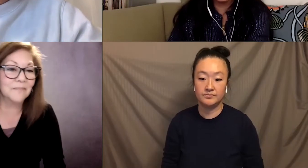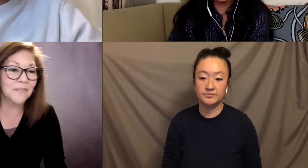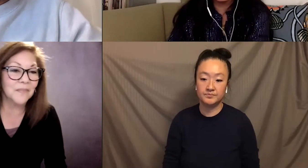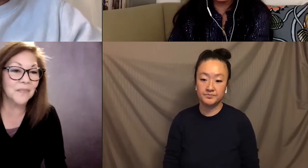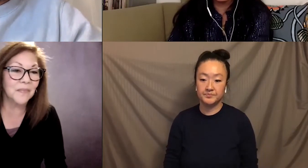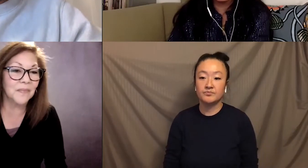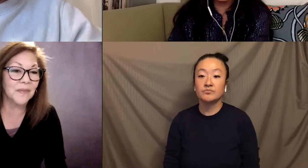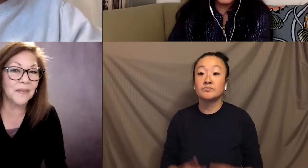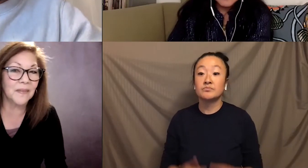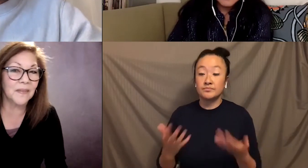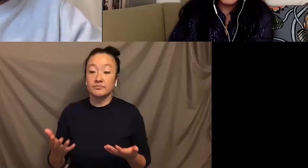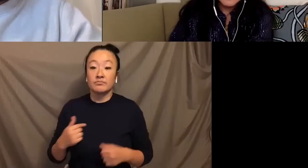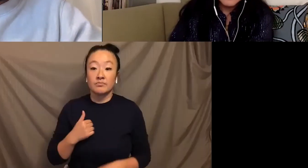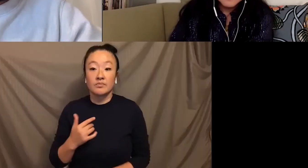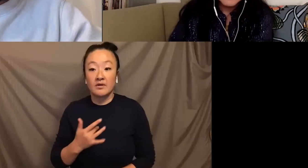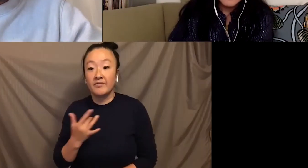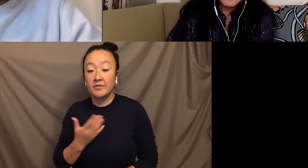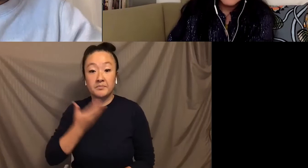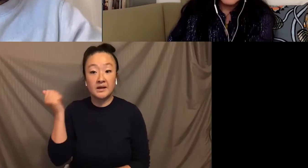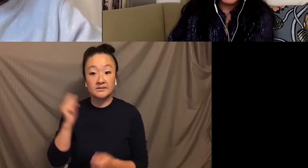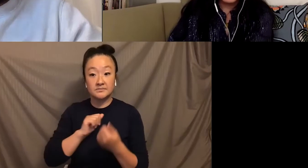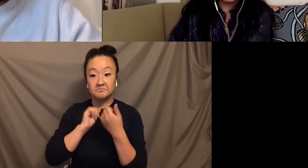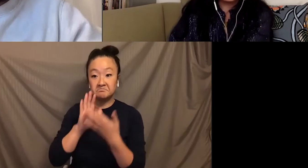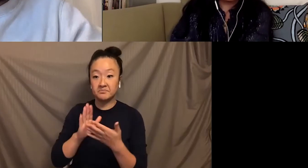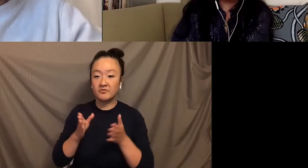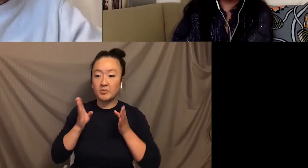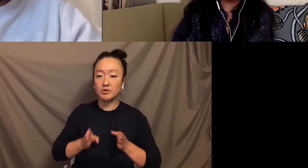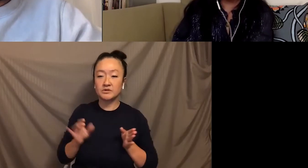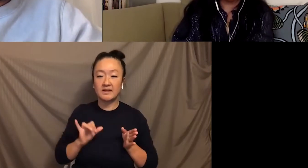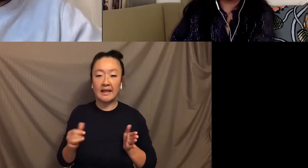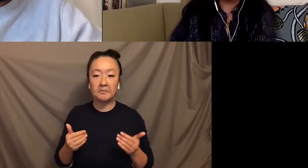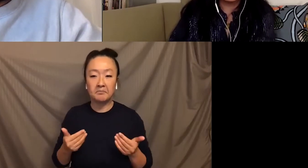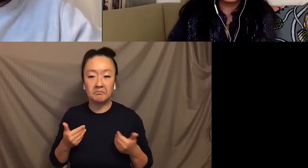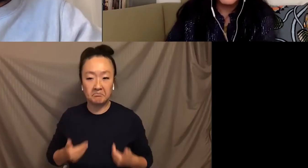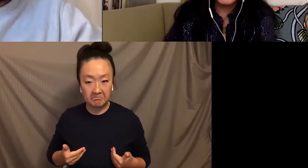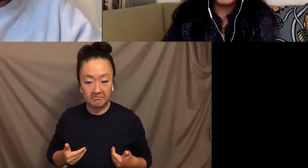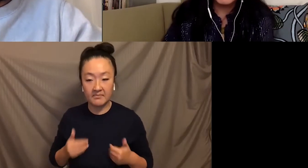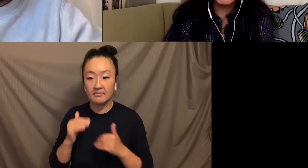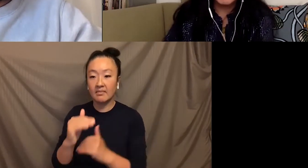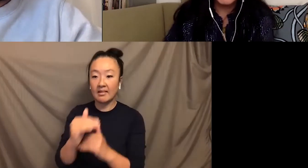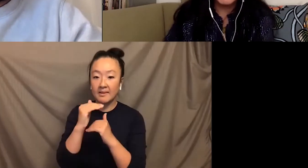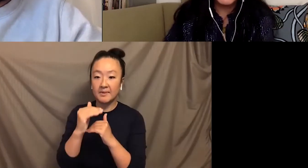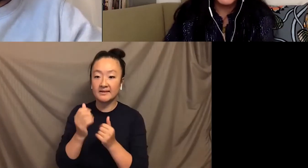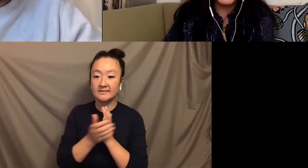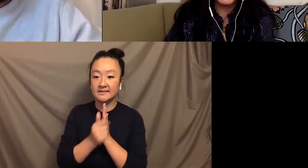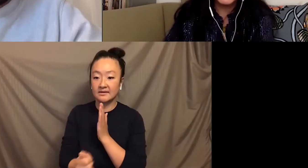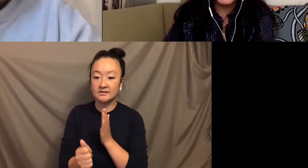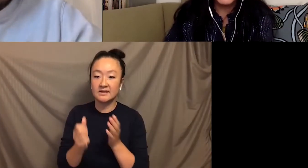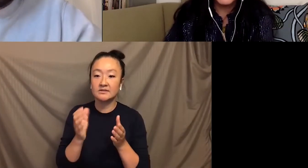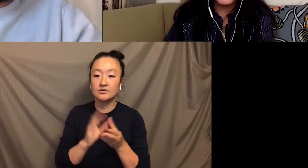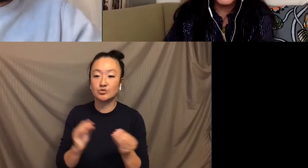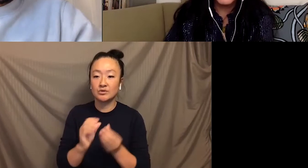felt as though the best way for someone like me with my limited skill set as a storyteller to write against that impulse